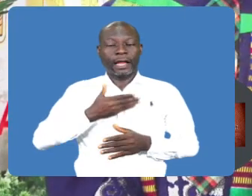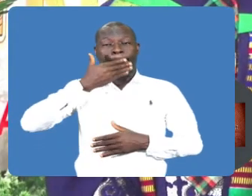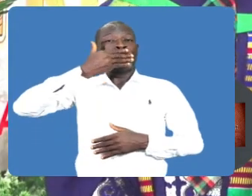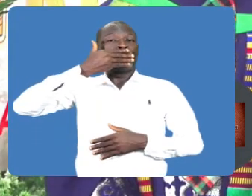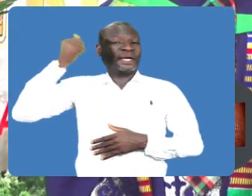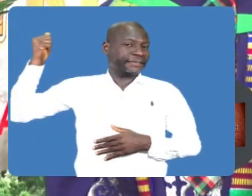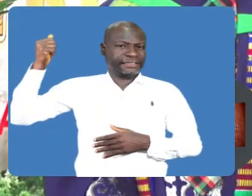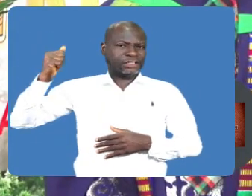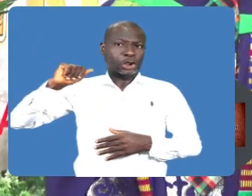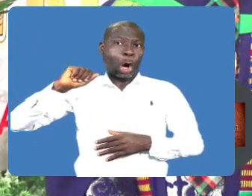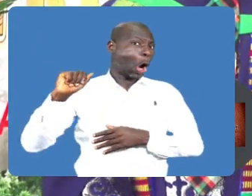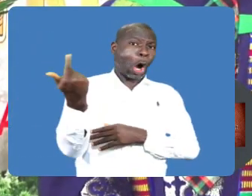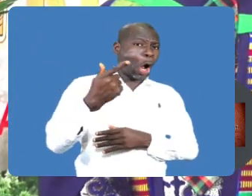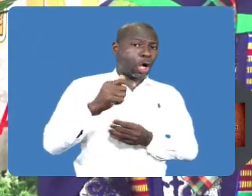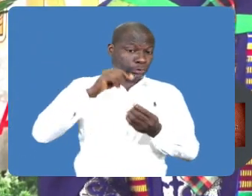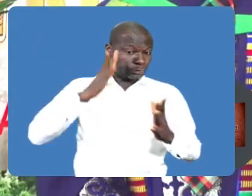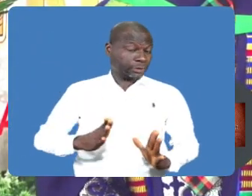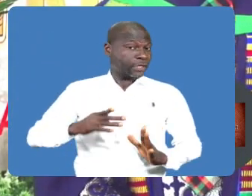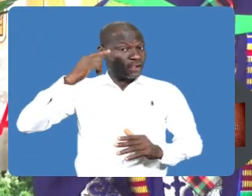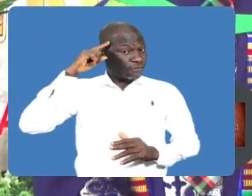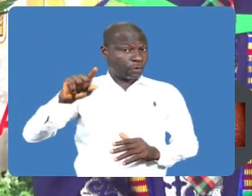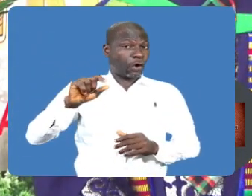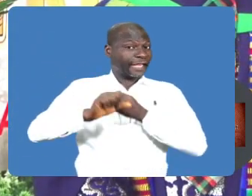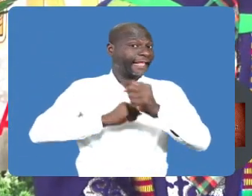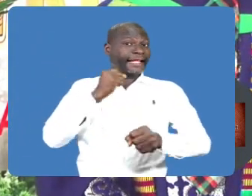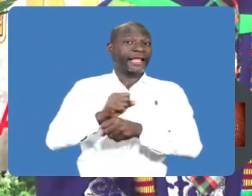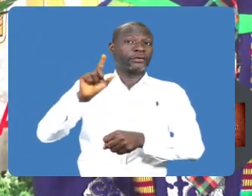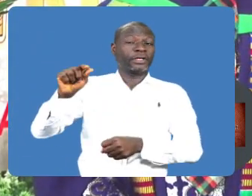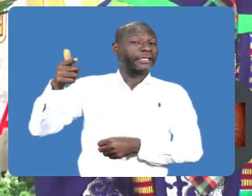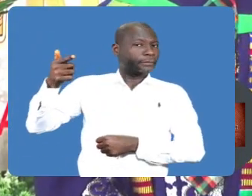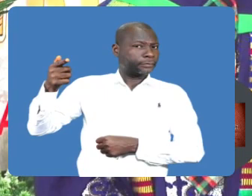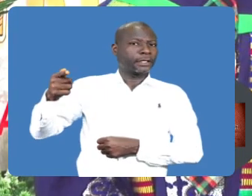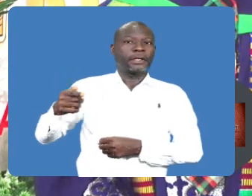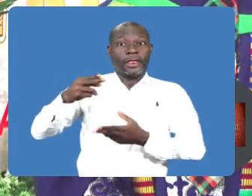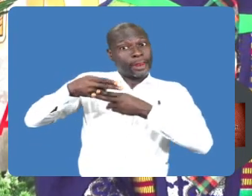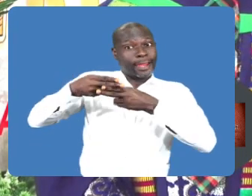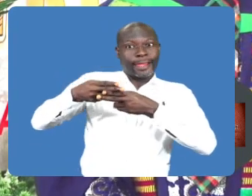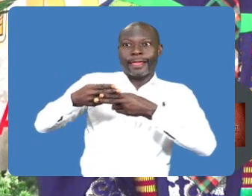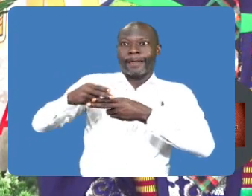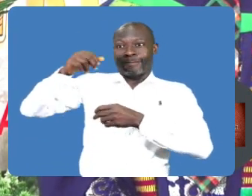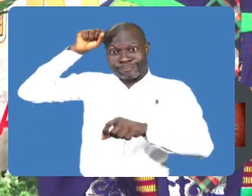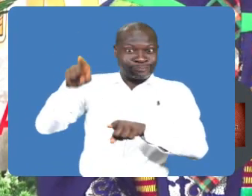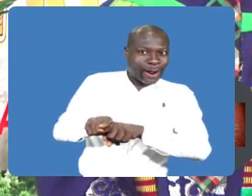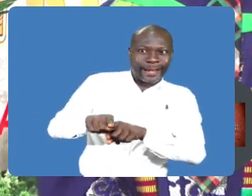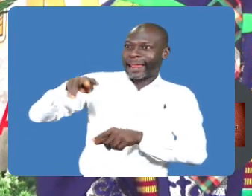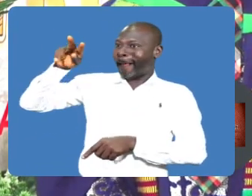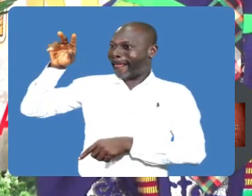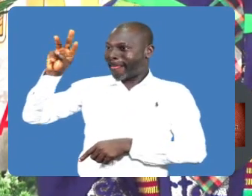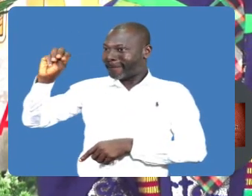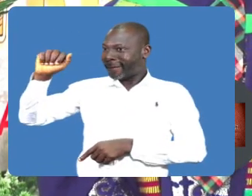Our best overall student for the year. And his name is